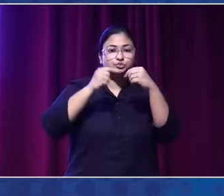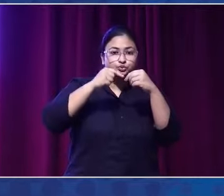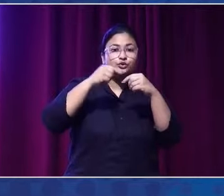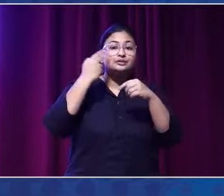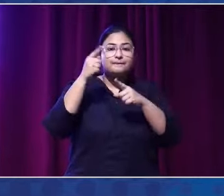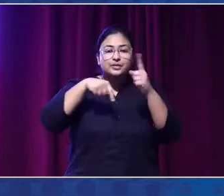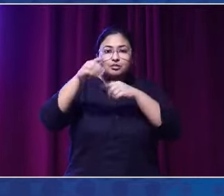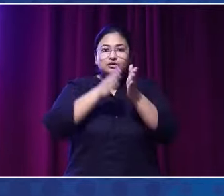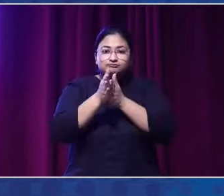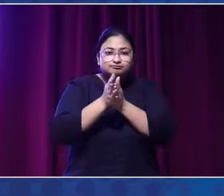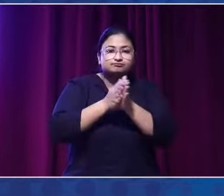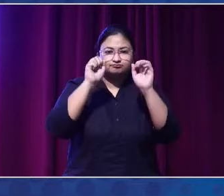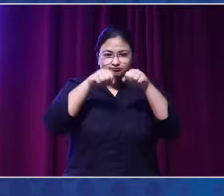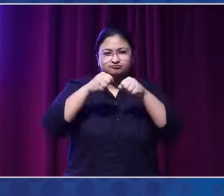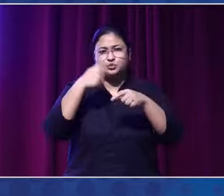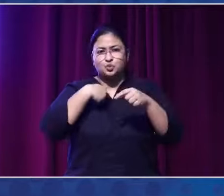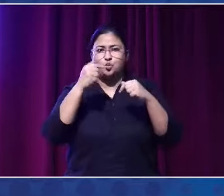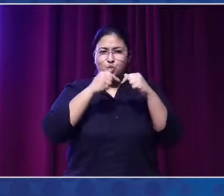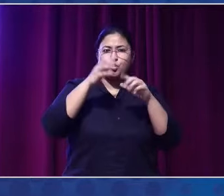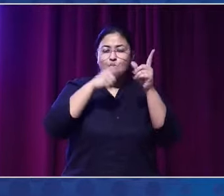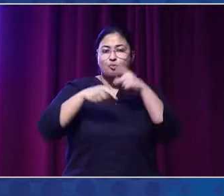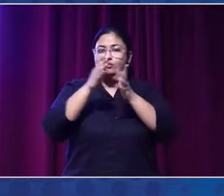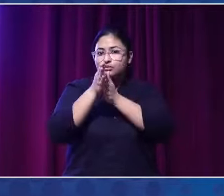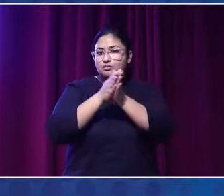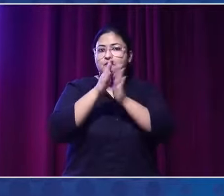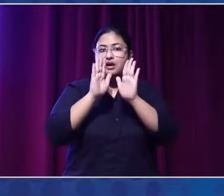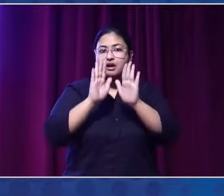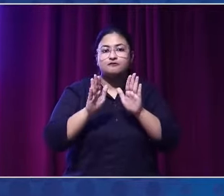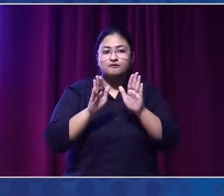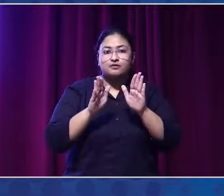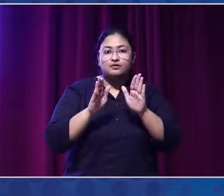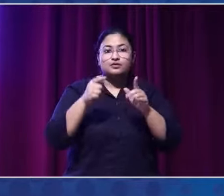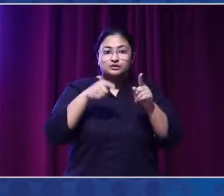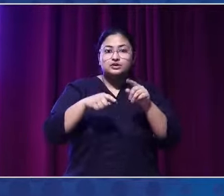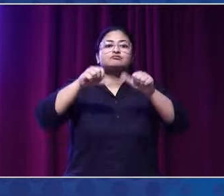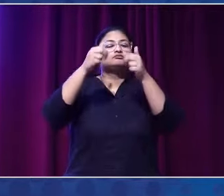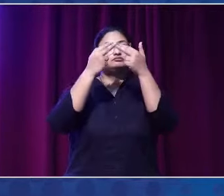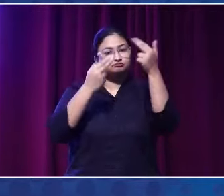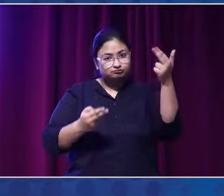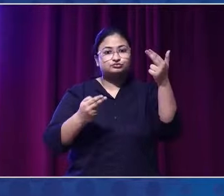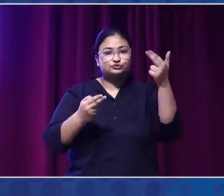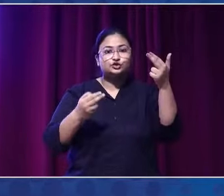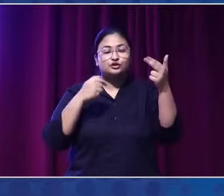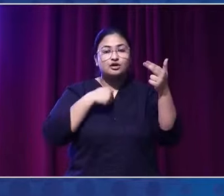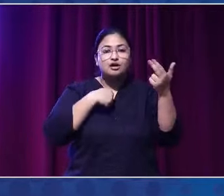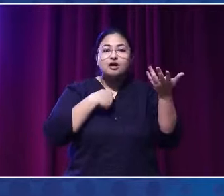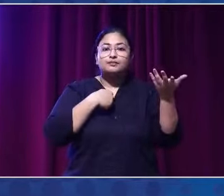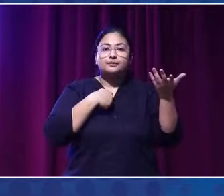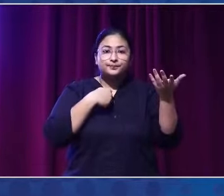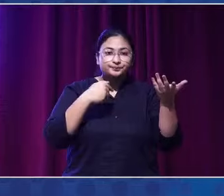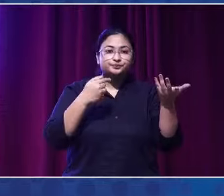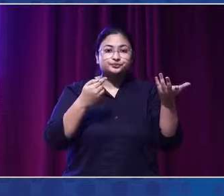People are eager, and no major incident of violence. This is what is the success story of